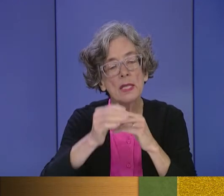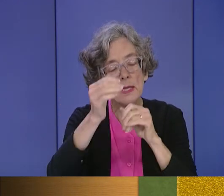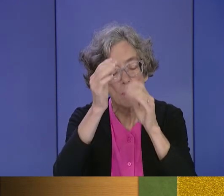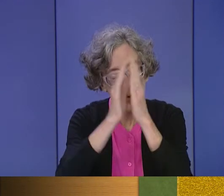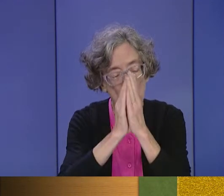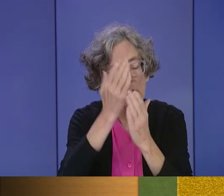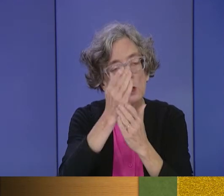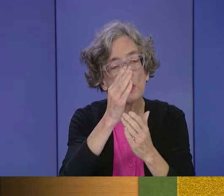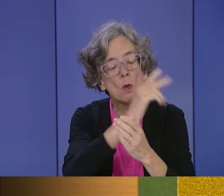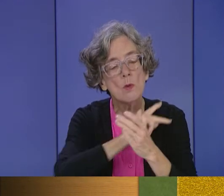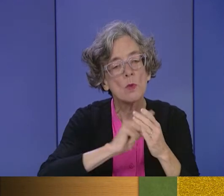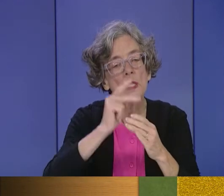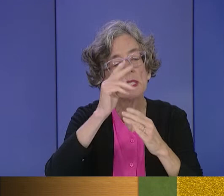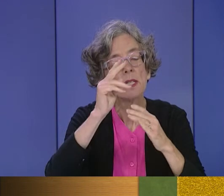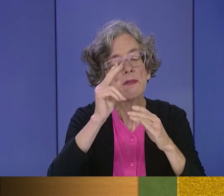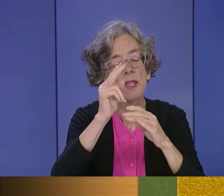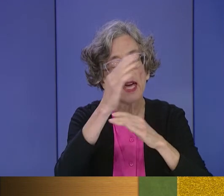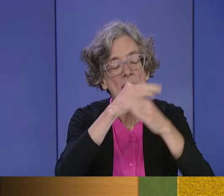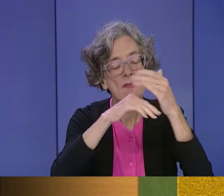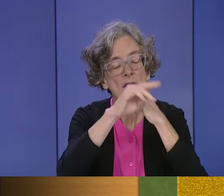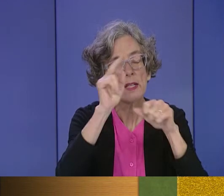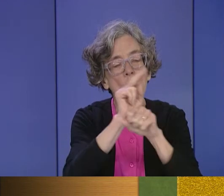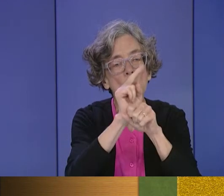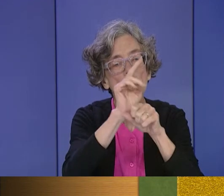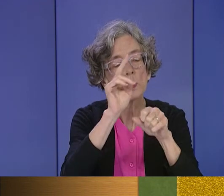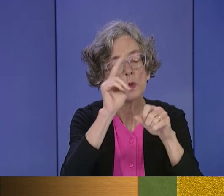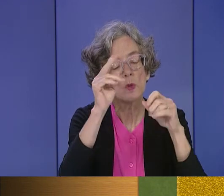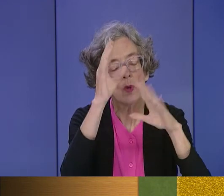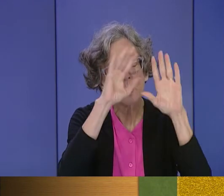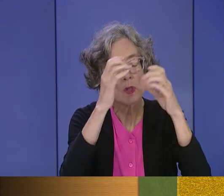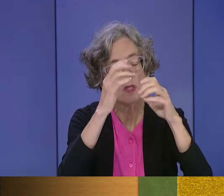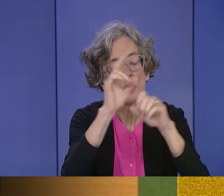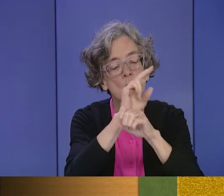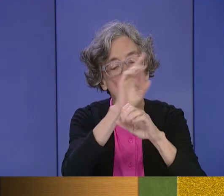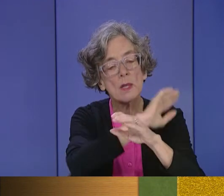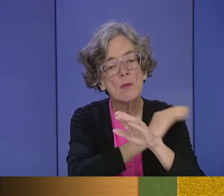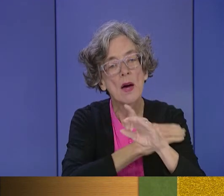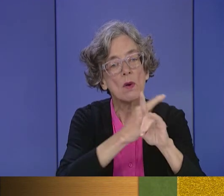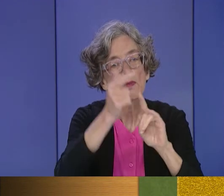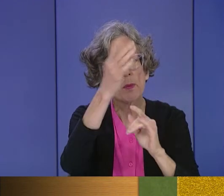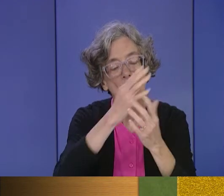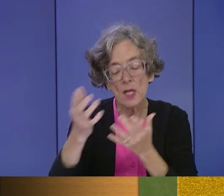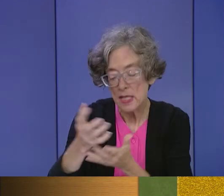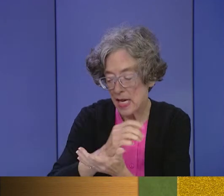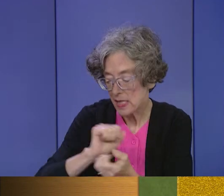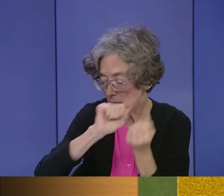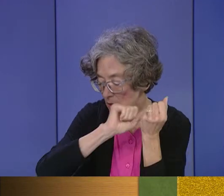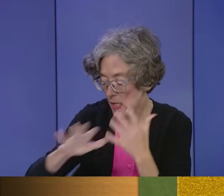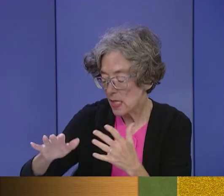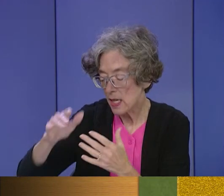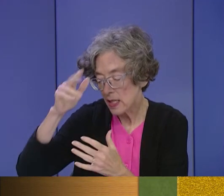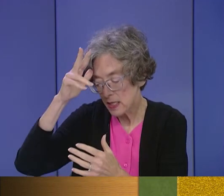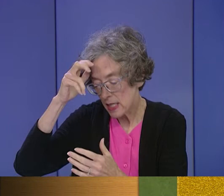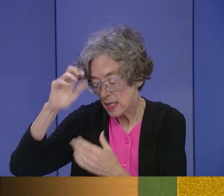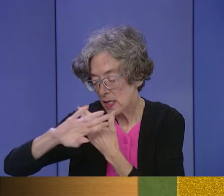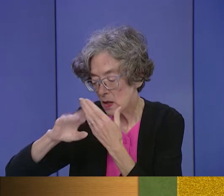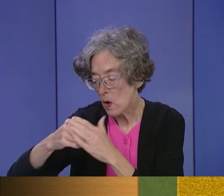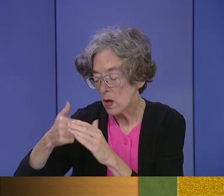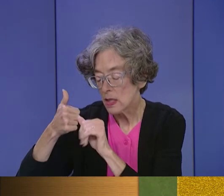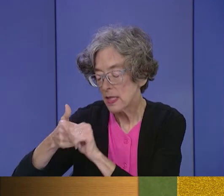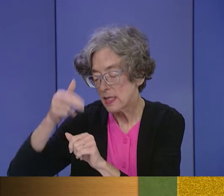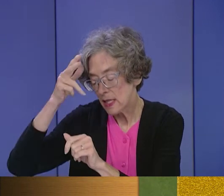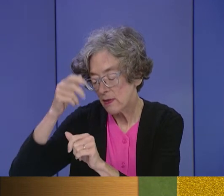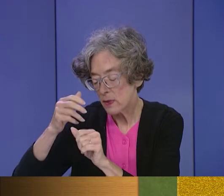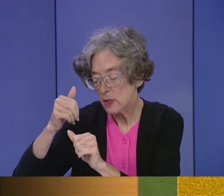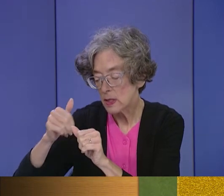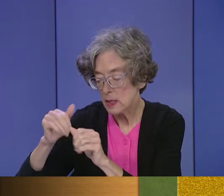O Prince of the heavenly host, by the power of God, cast into hell Satan and all the evil spirits who prowl